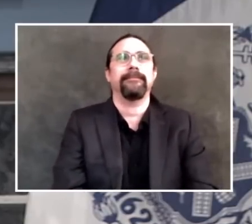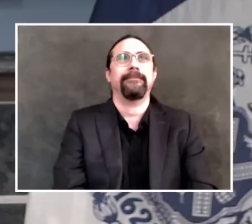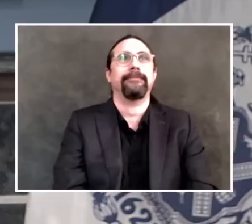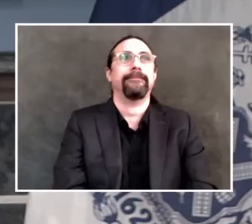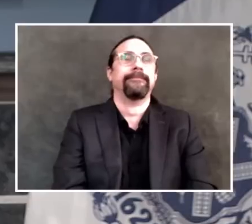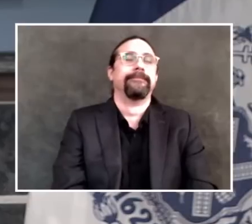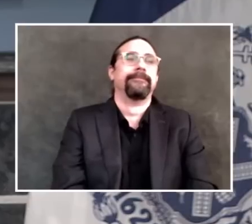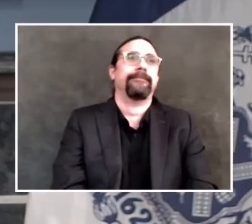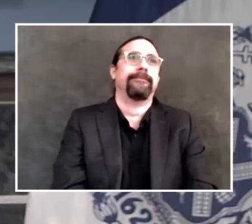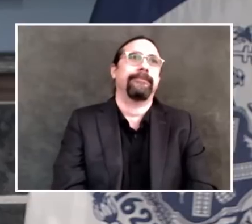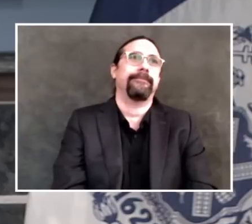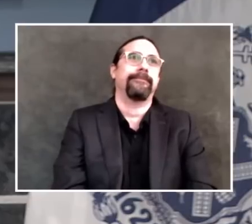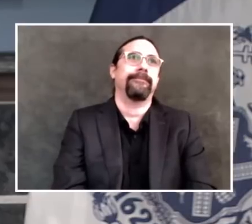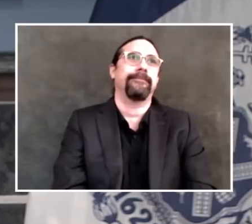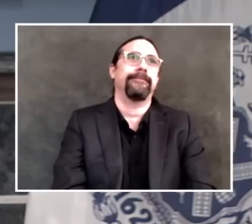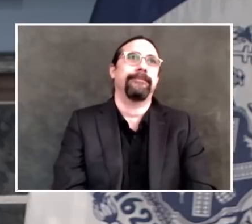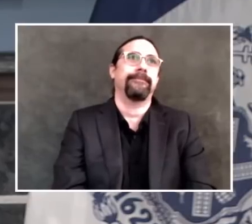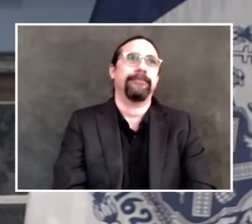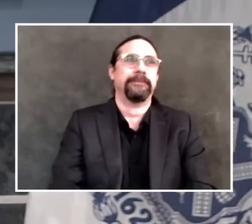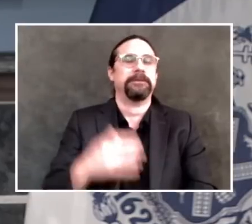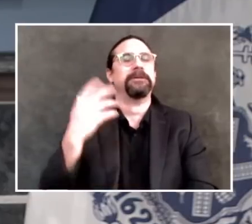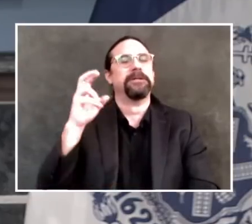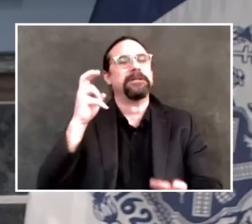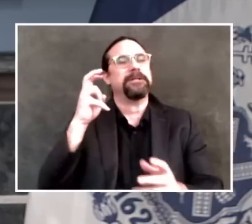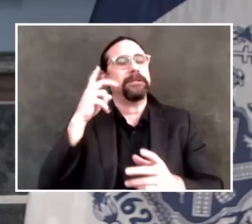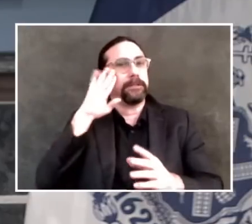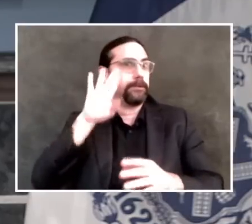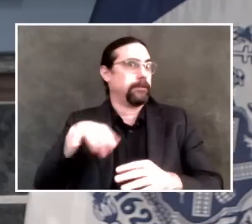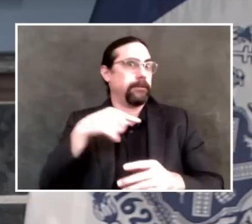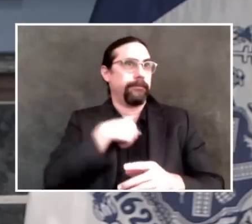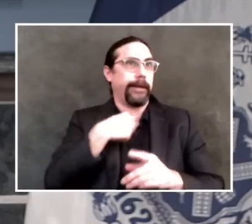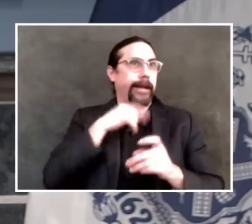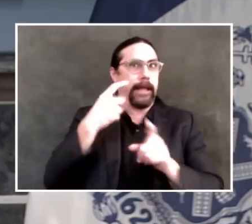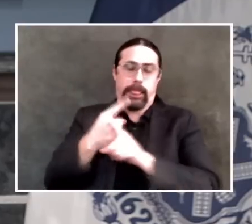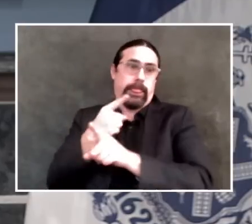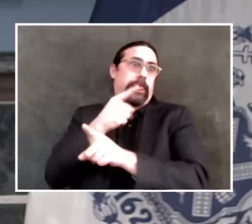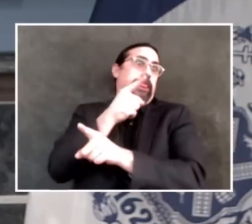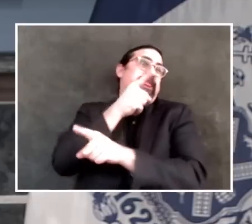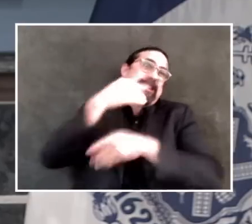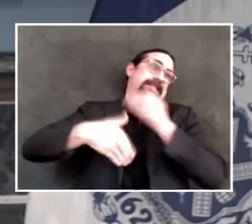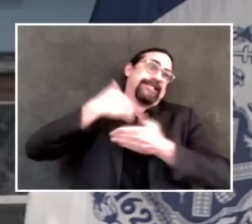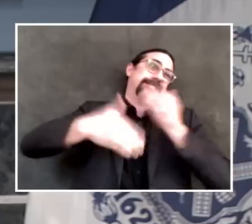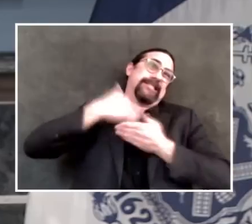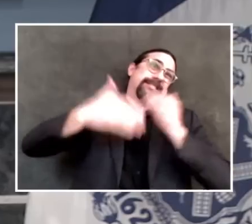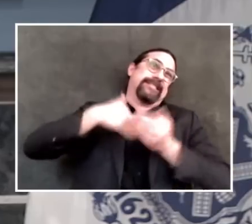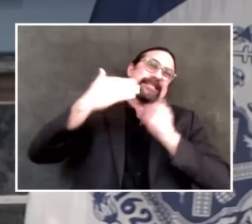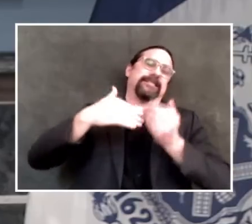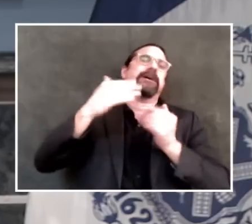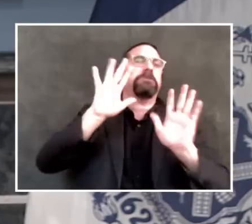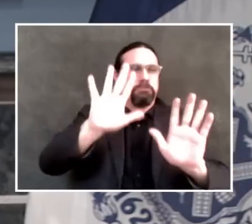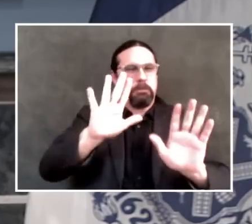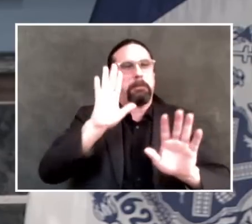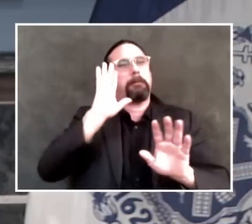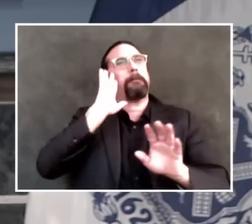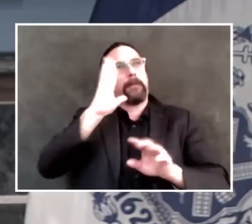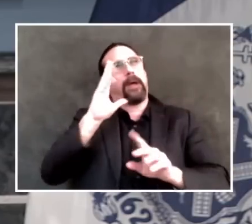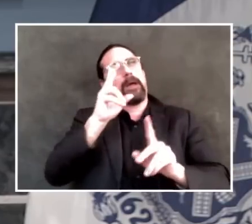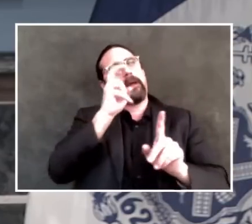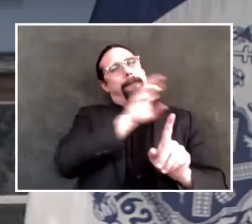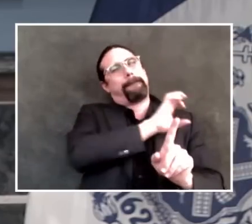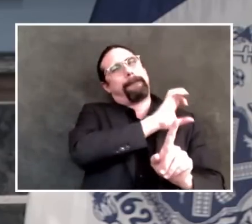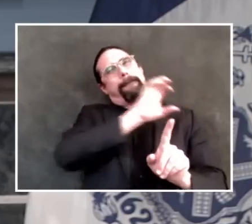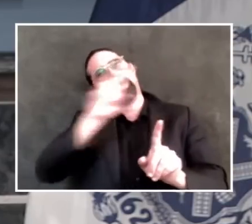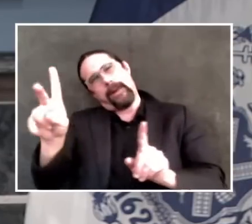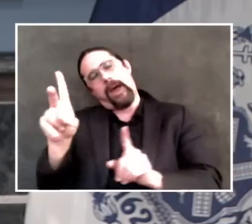it will not be easy. It won't be like a nice straight line. I want to warn you right now. It's not like we're going to, each week it's going to